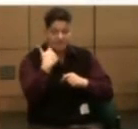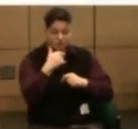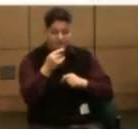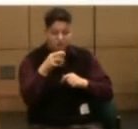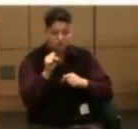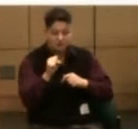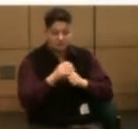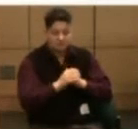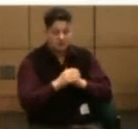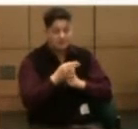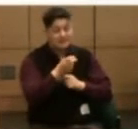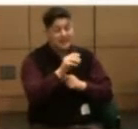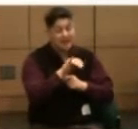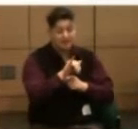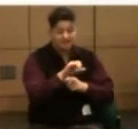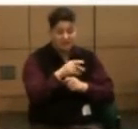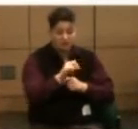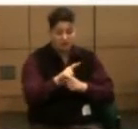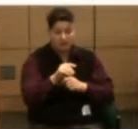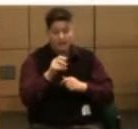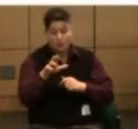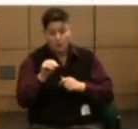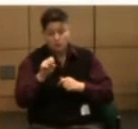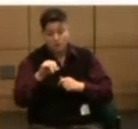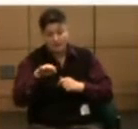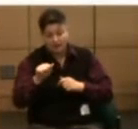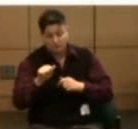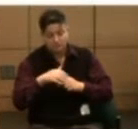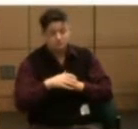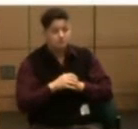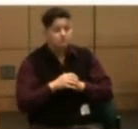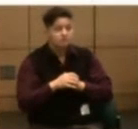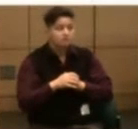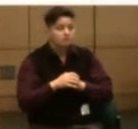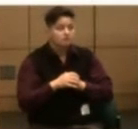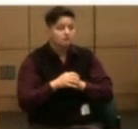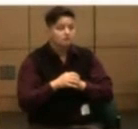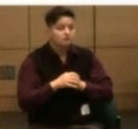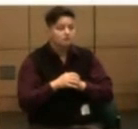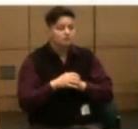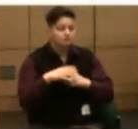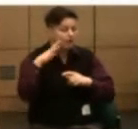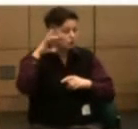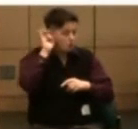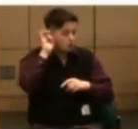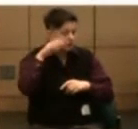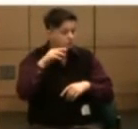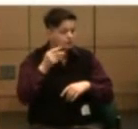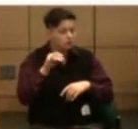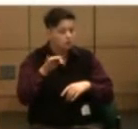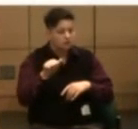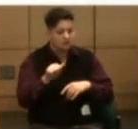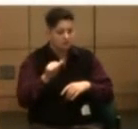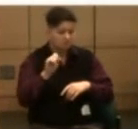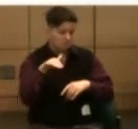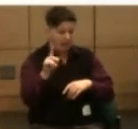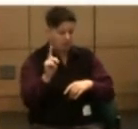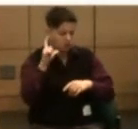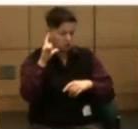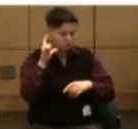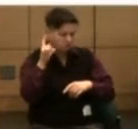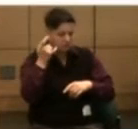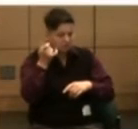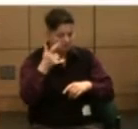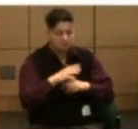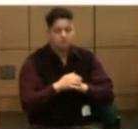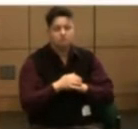is a hemifacial microsomia? You have someone who has a microtia that's mild or something like that.